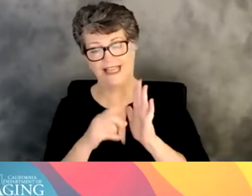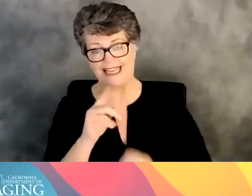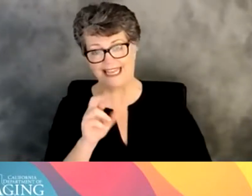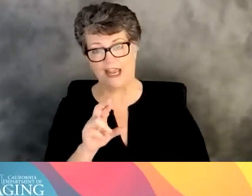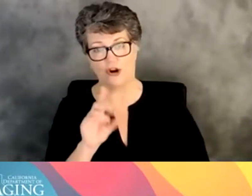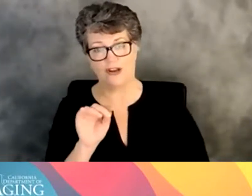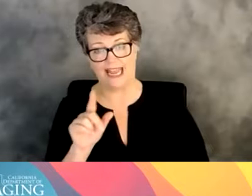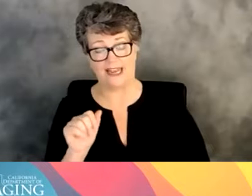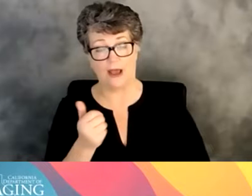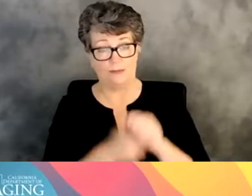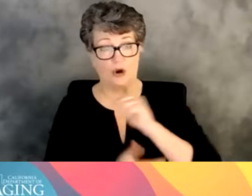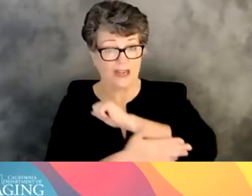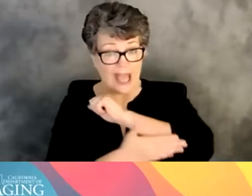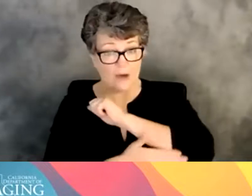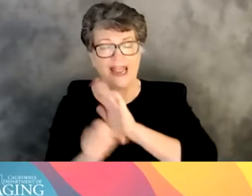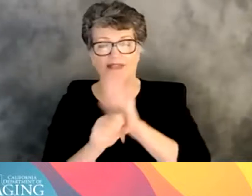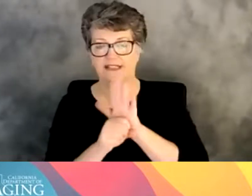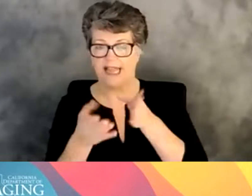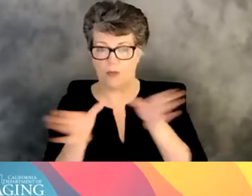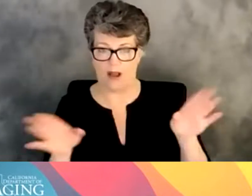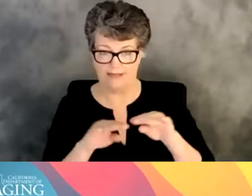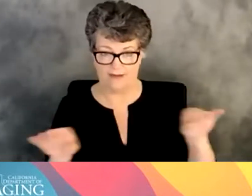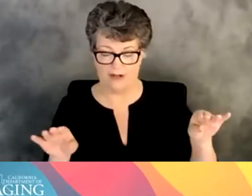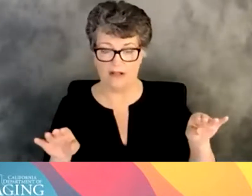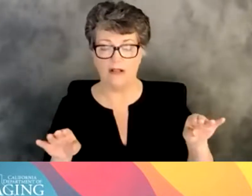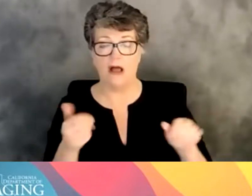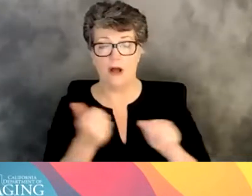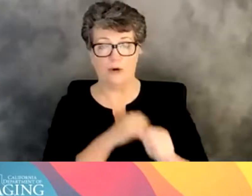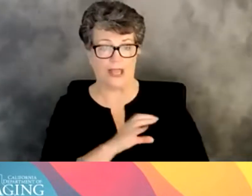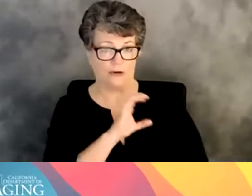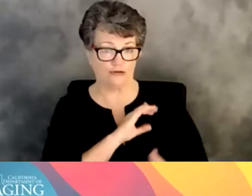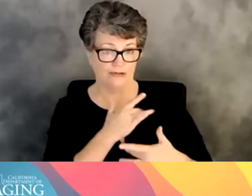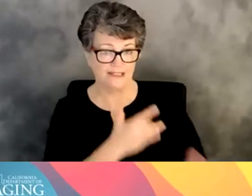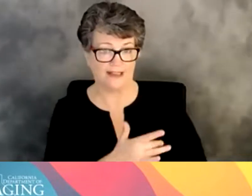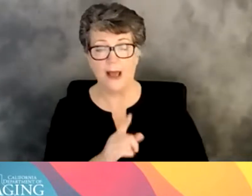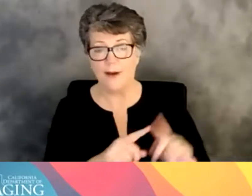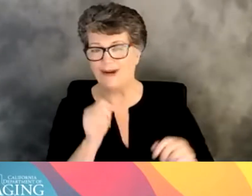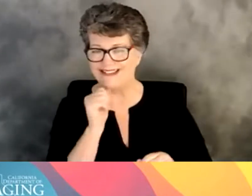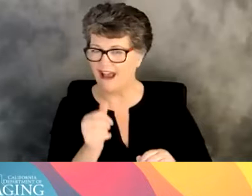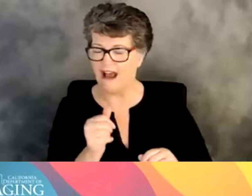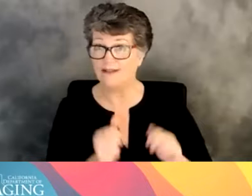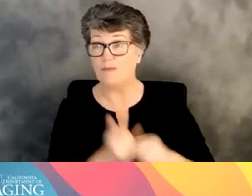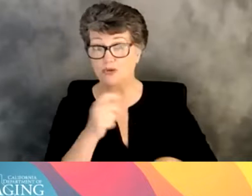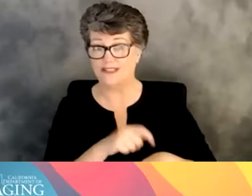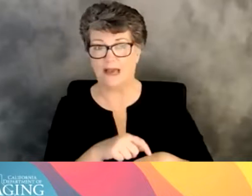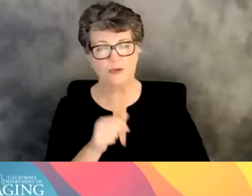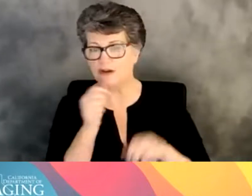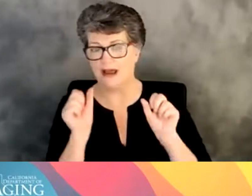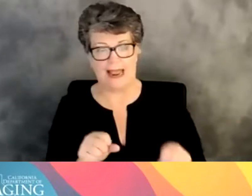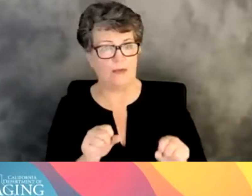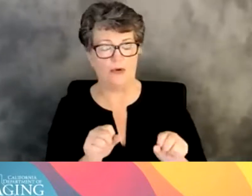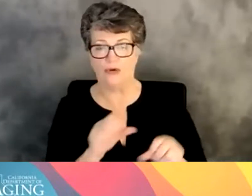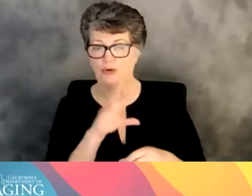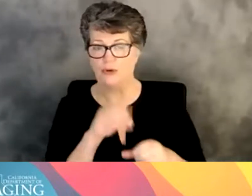county and at the statewide level by characteristic, but not, in most cases, we are not able to do